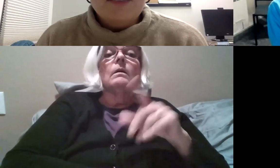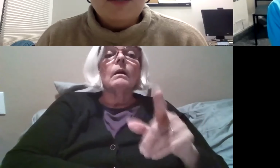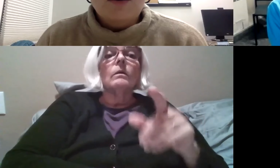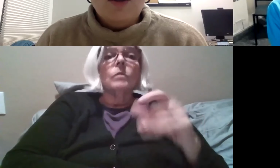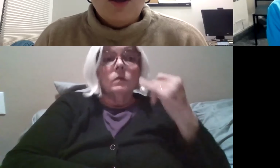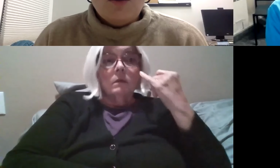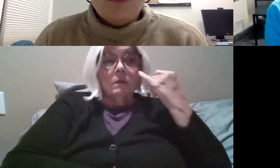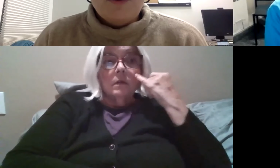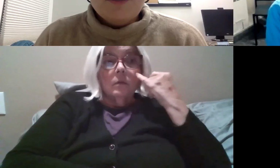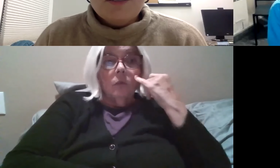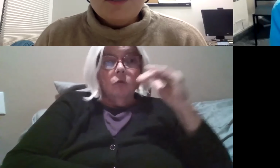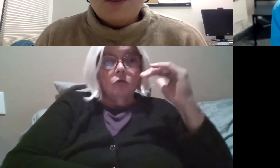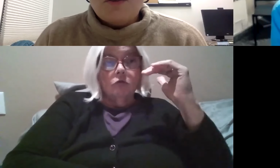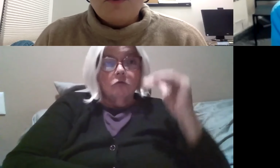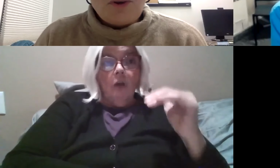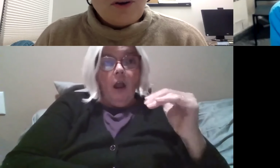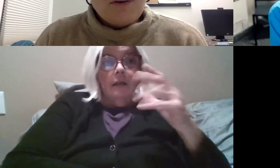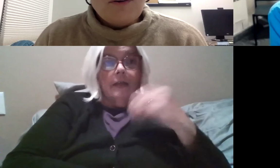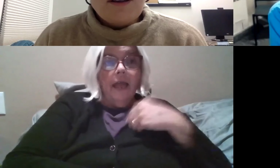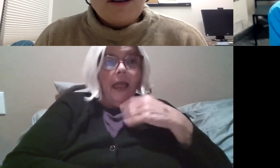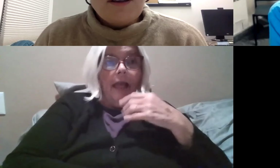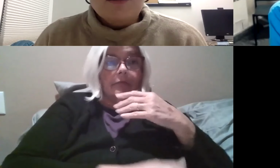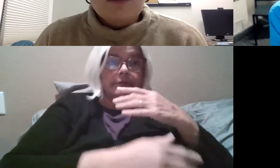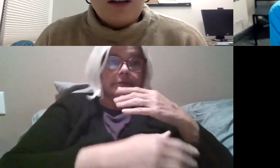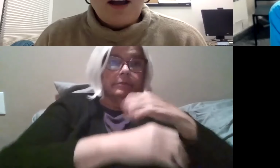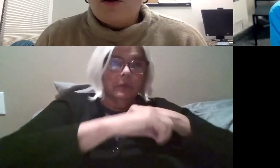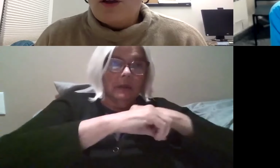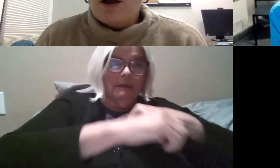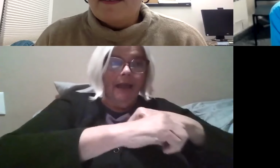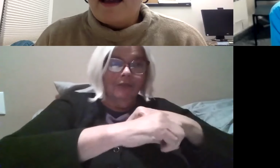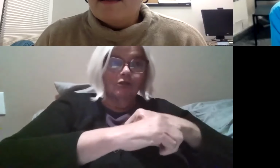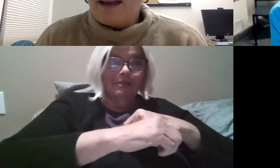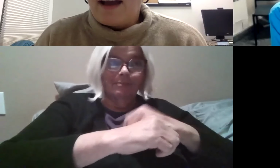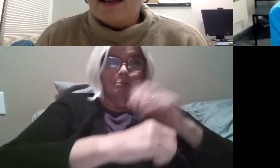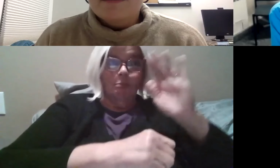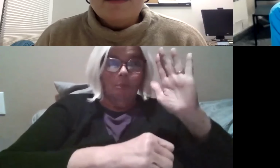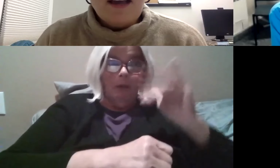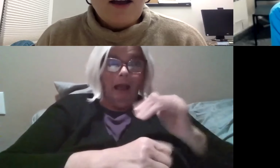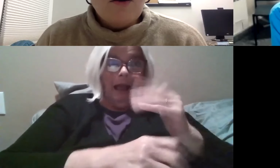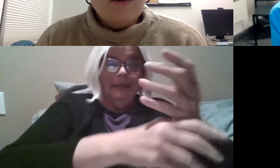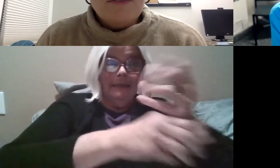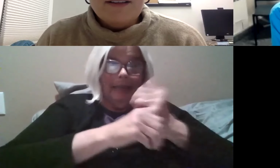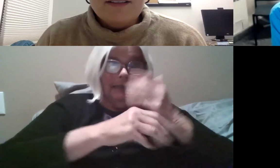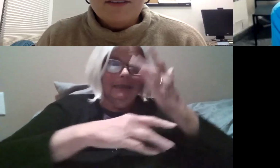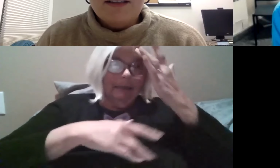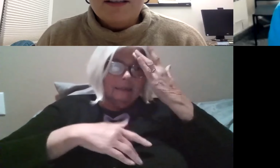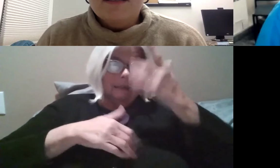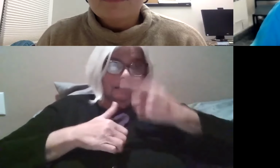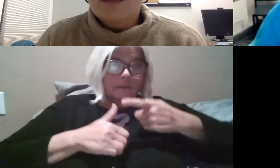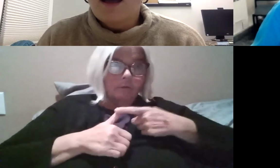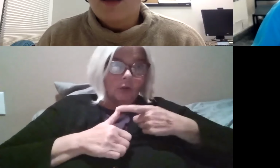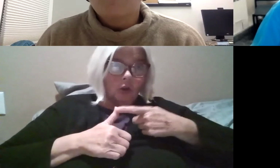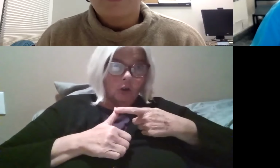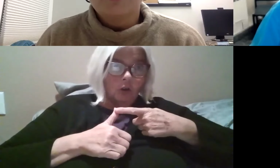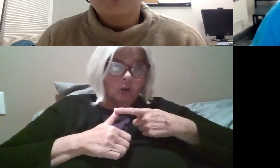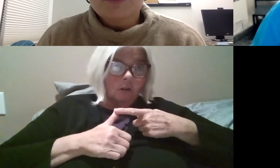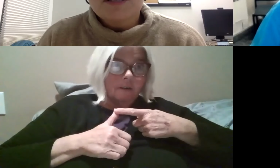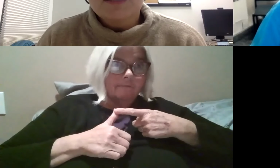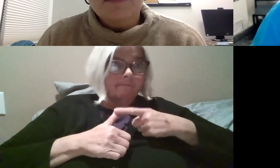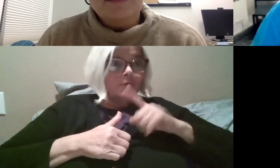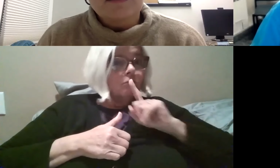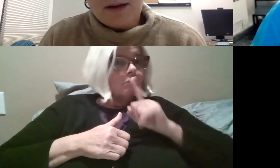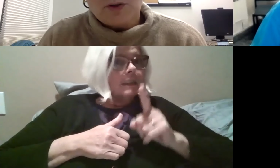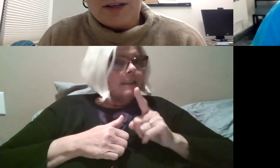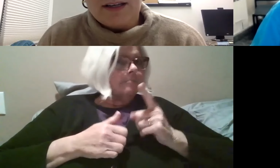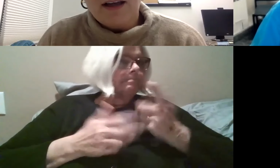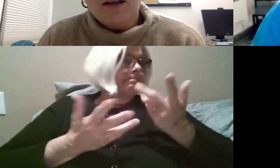the infection, we actually just don't know as much how long that lasts, how effective it is. And your immune